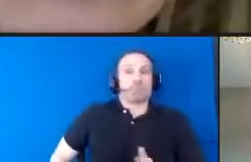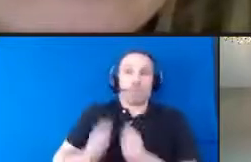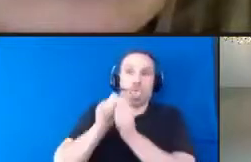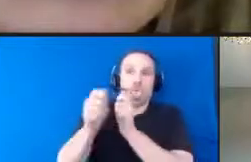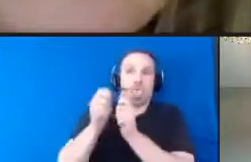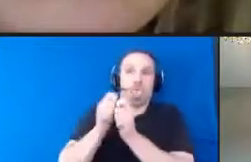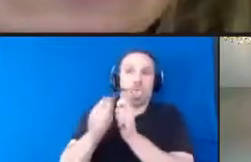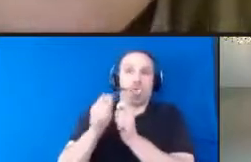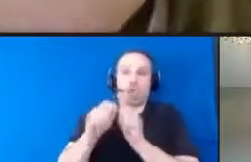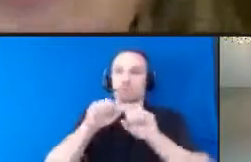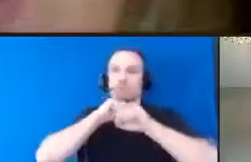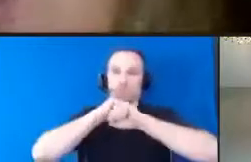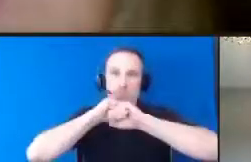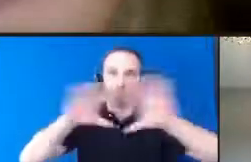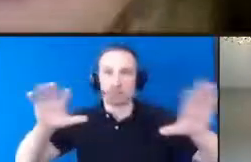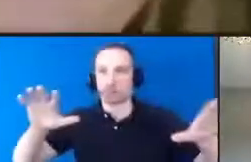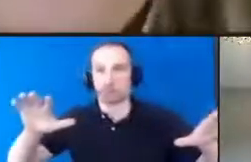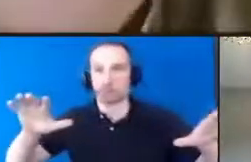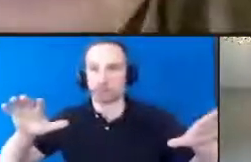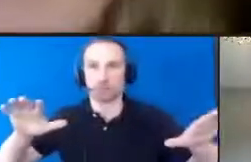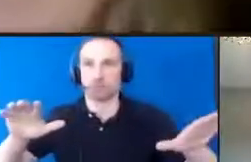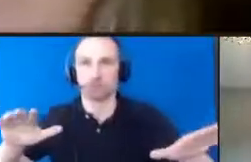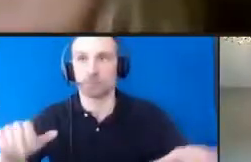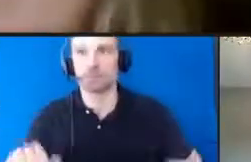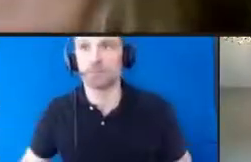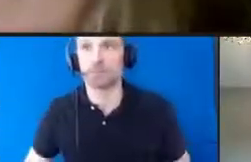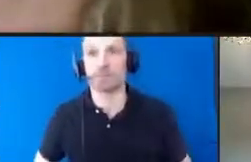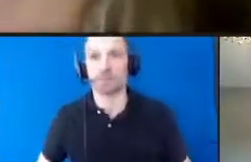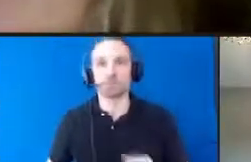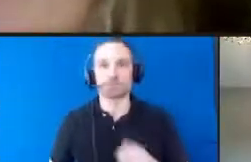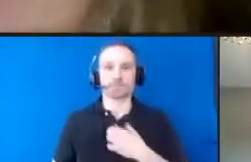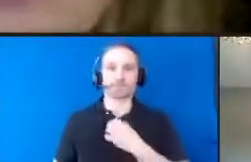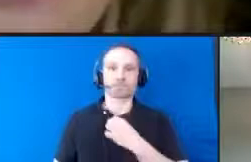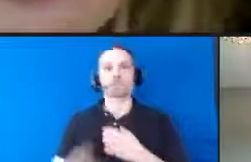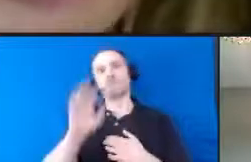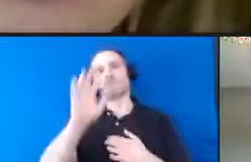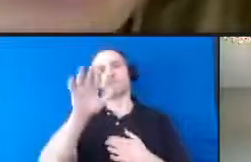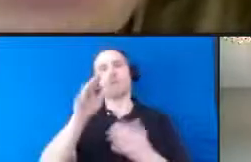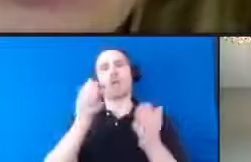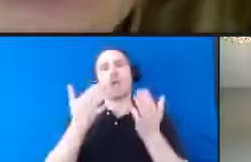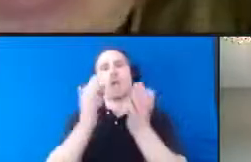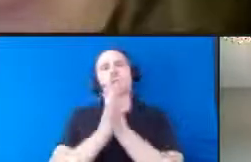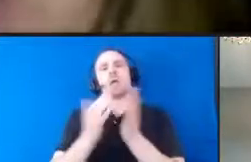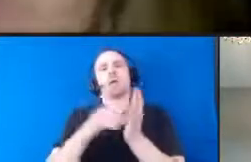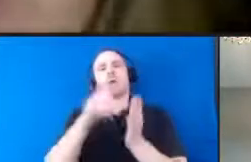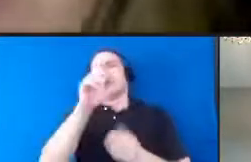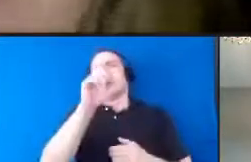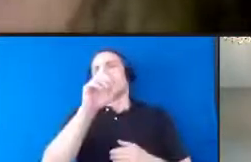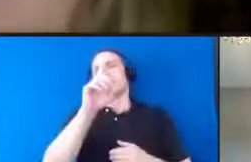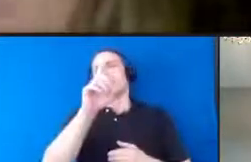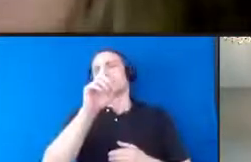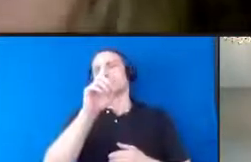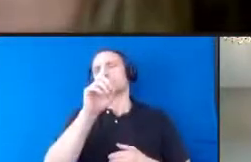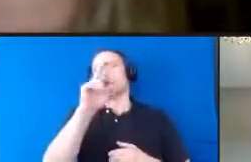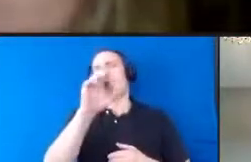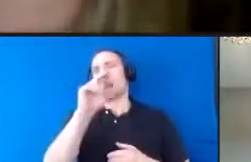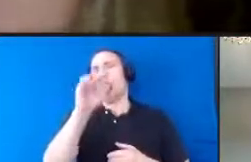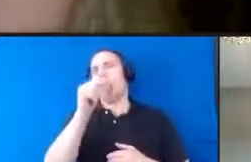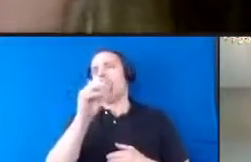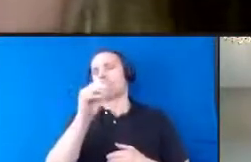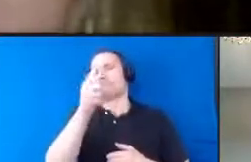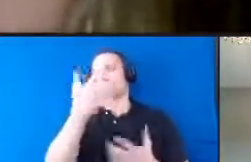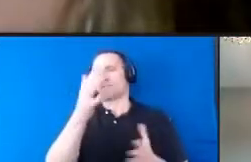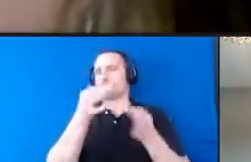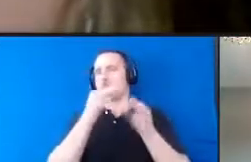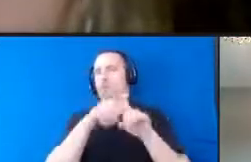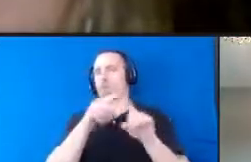for you. Okay. And then, Dr. Cunningham, I heard you say, but I just want to reiterate because somebody raised the